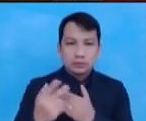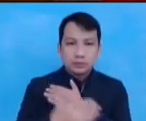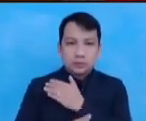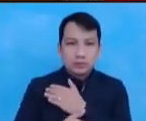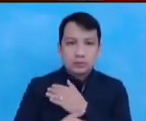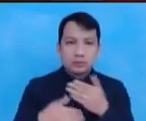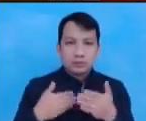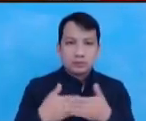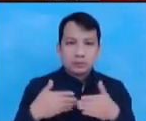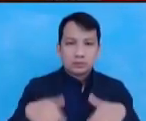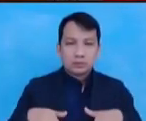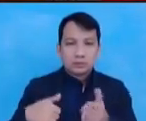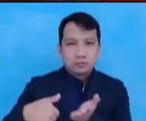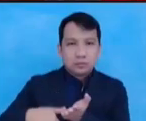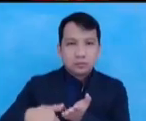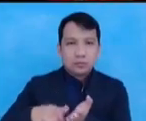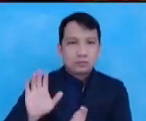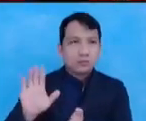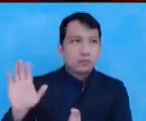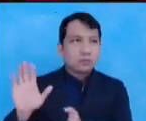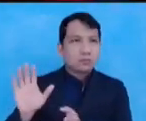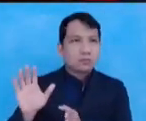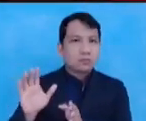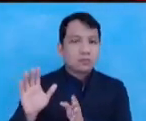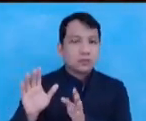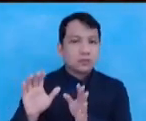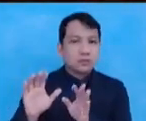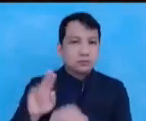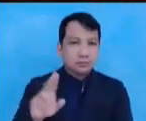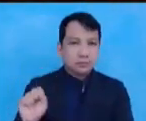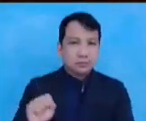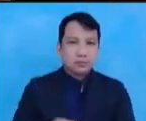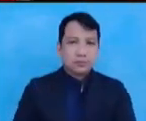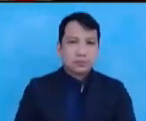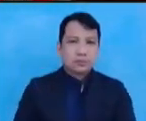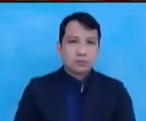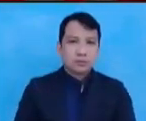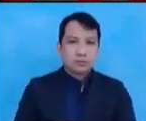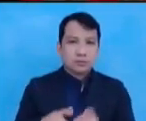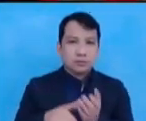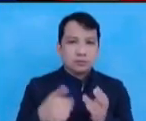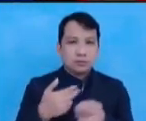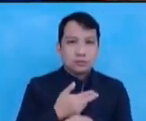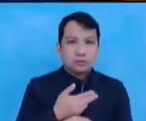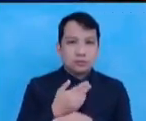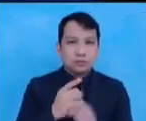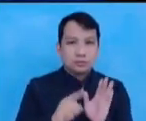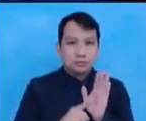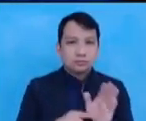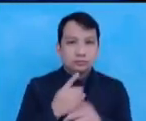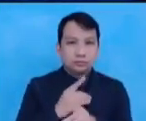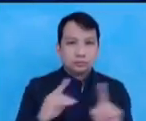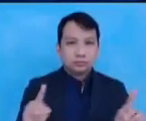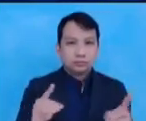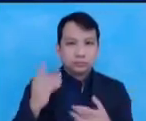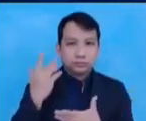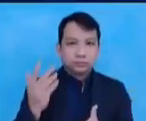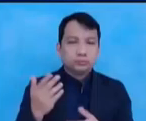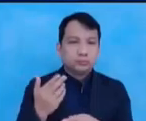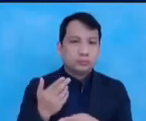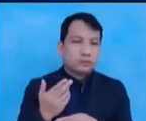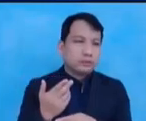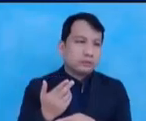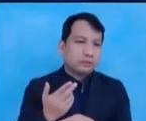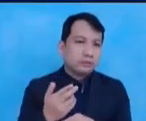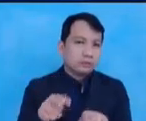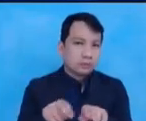na eleksyon sa Amerika. Elections are a regular feature of our democracy. What's also a regular feature is